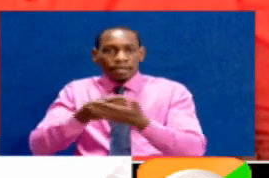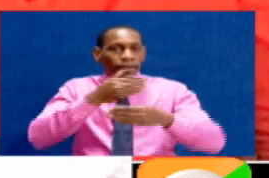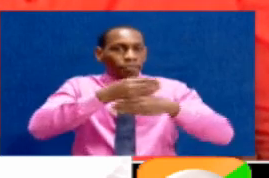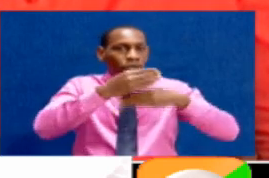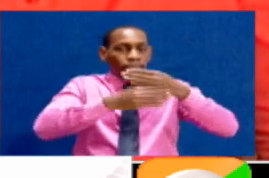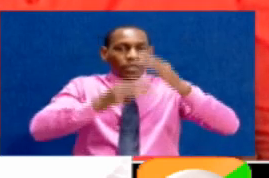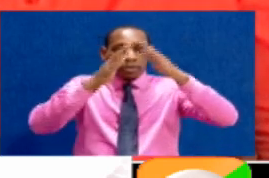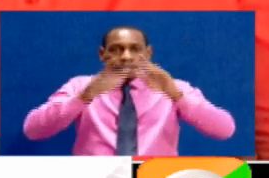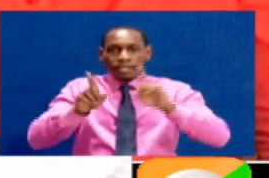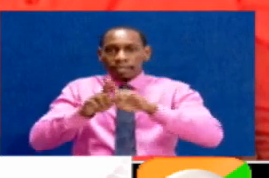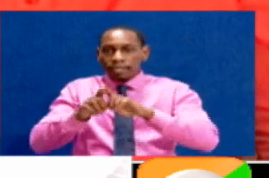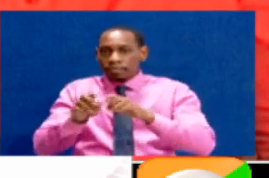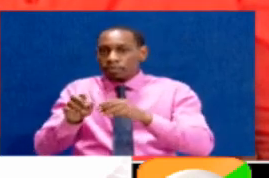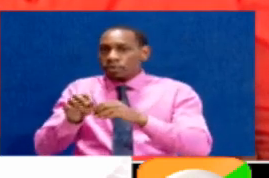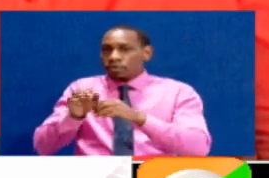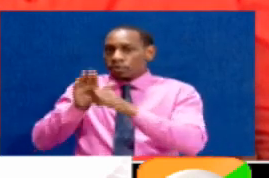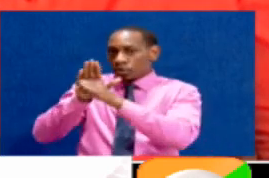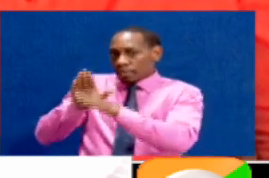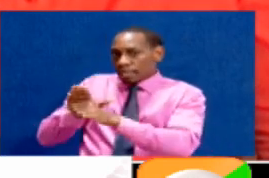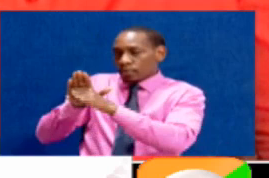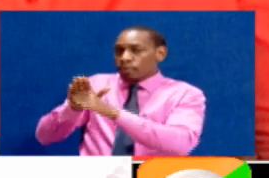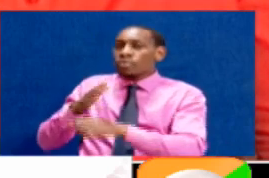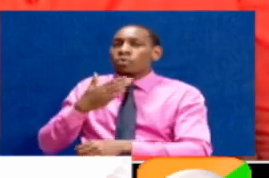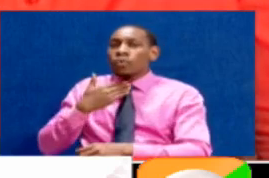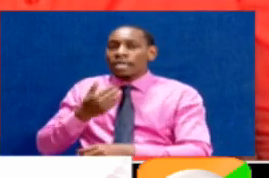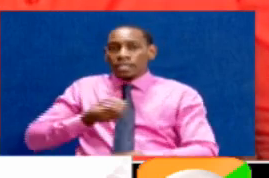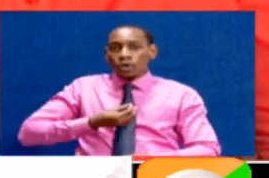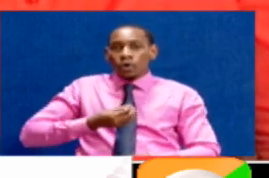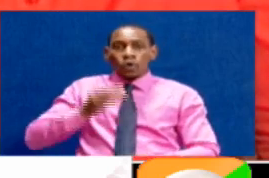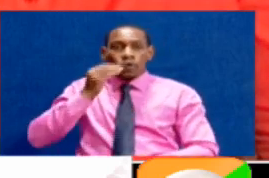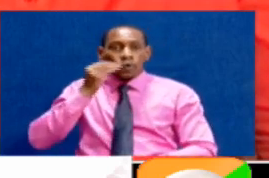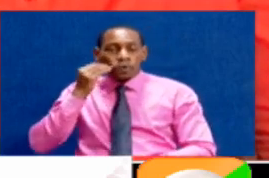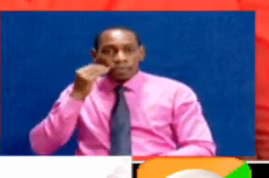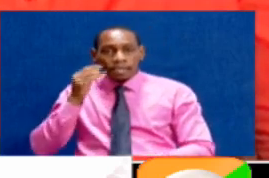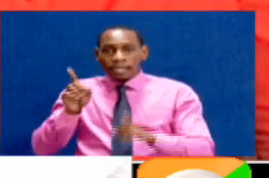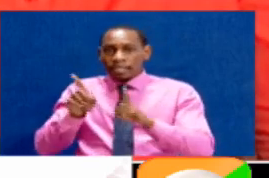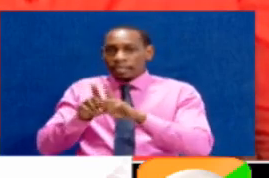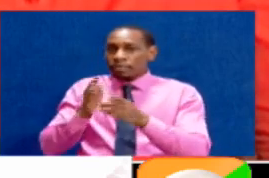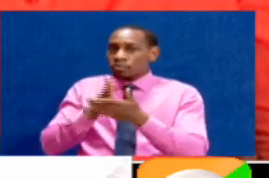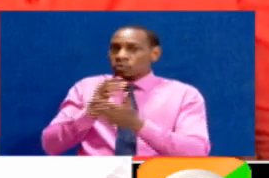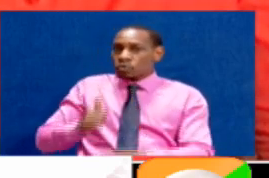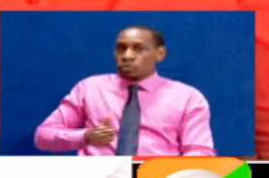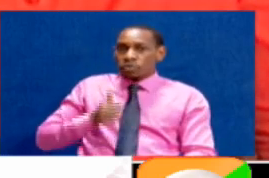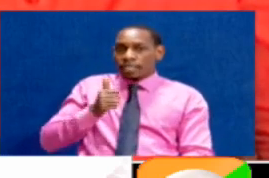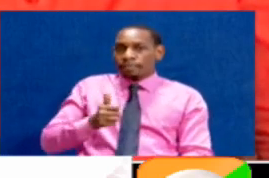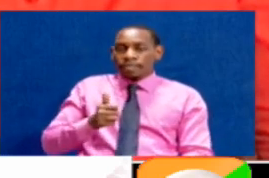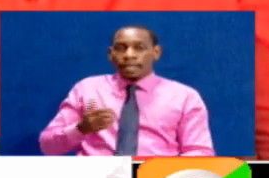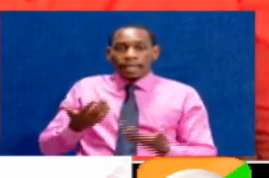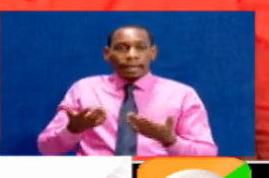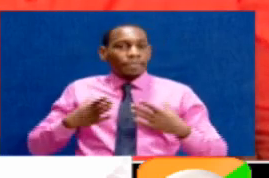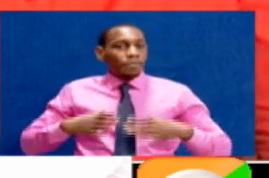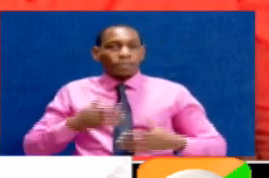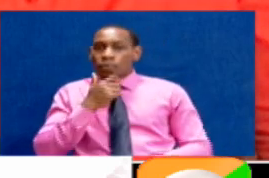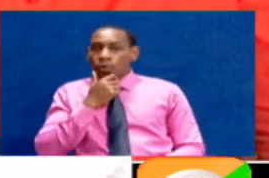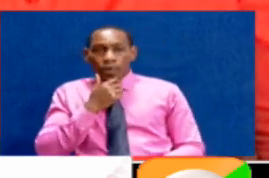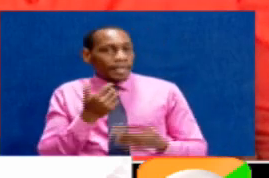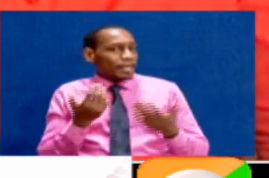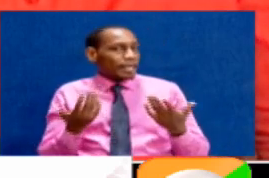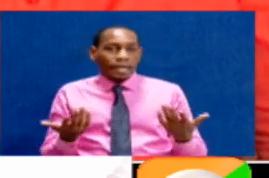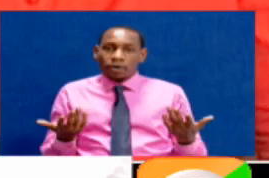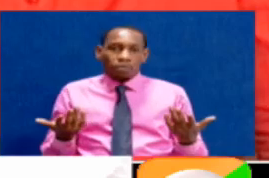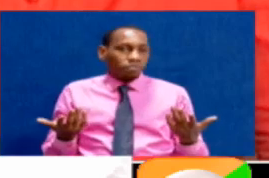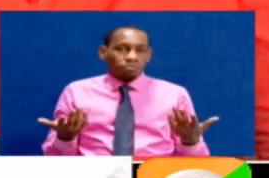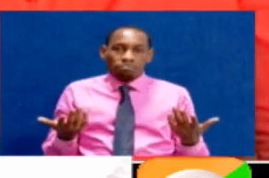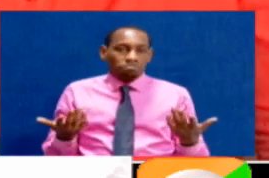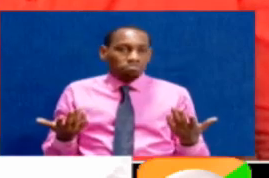home. Taking advantage of their need to own a home for your own growth is selfish and inhumane. People are wondering, just